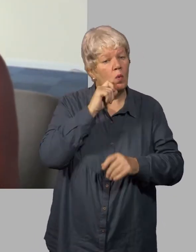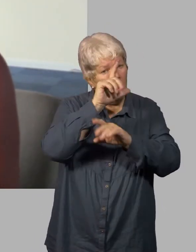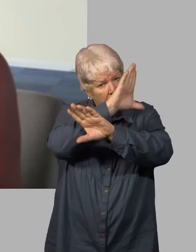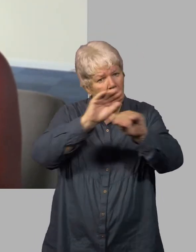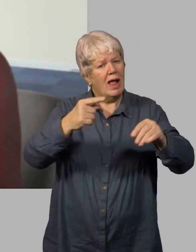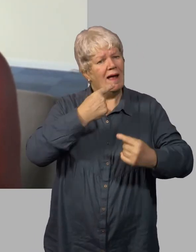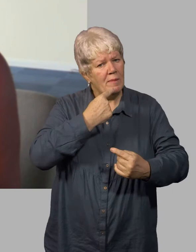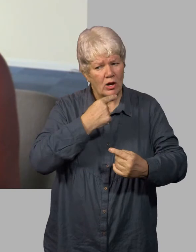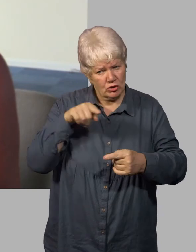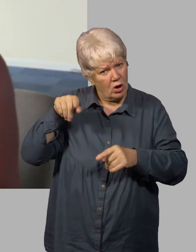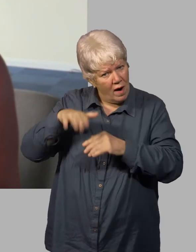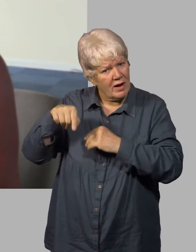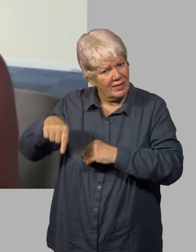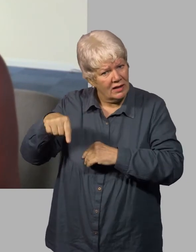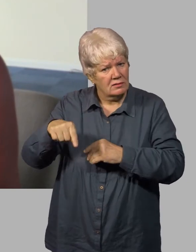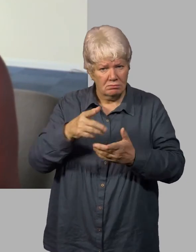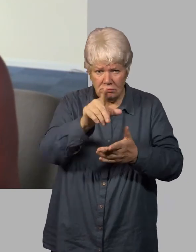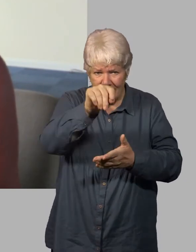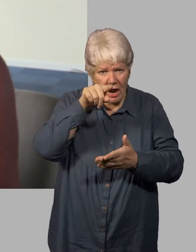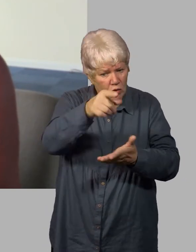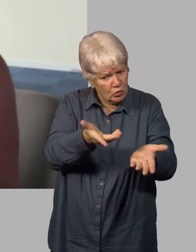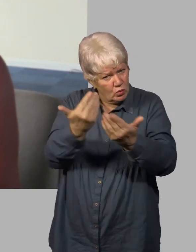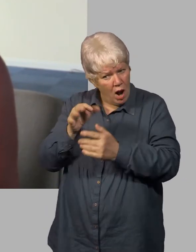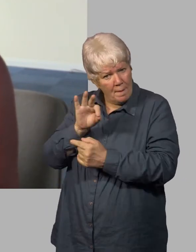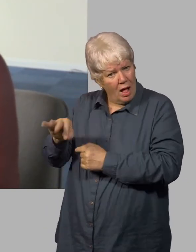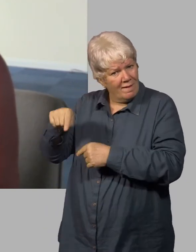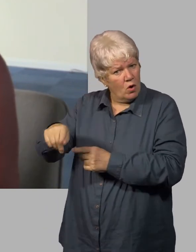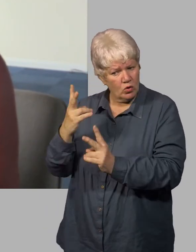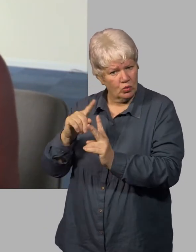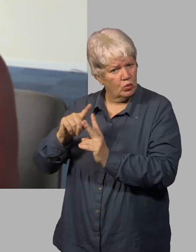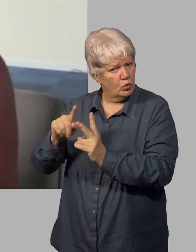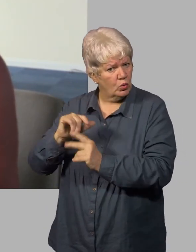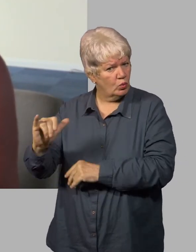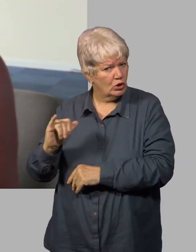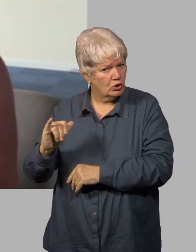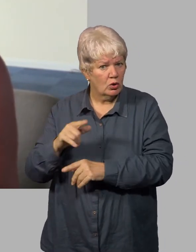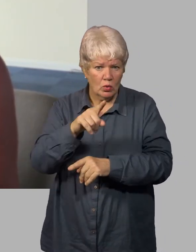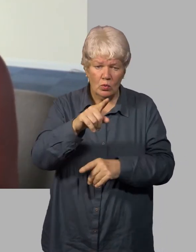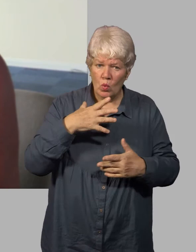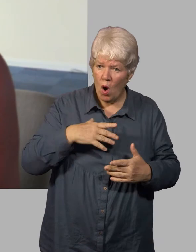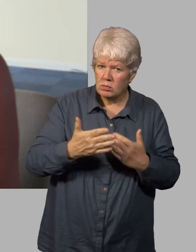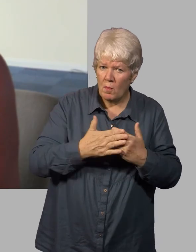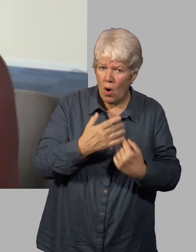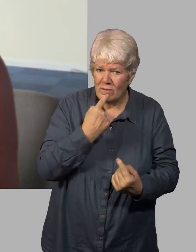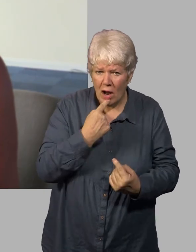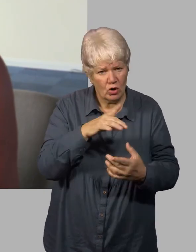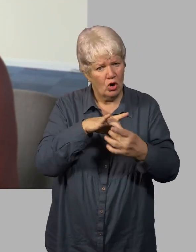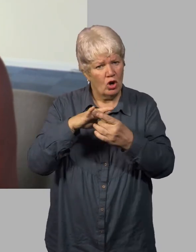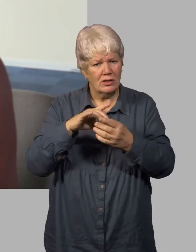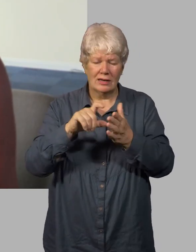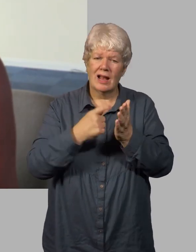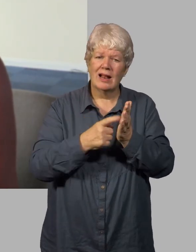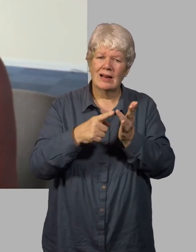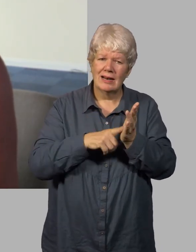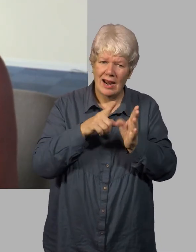shortly receive further information about this initiative and an invitation to apply for an observation place. But if you'd like to find